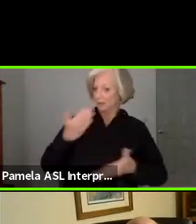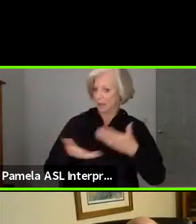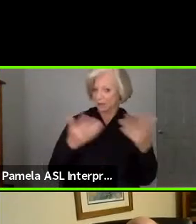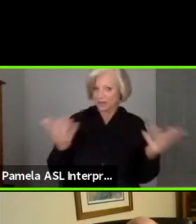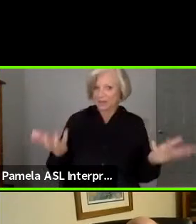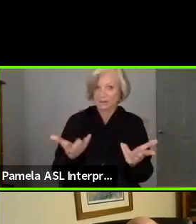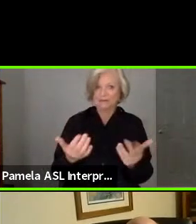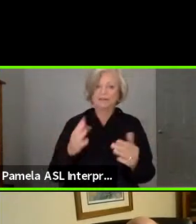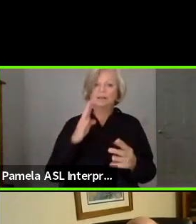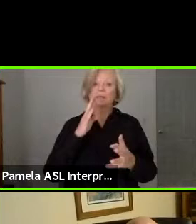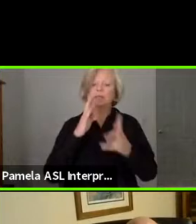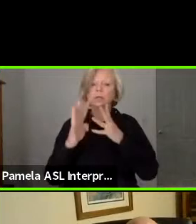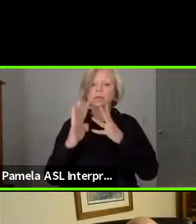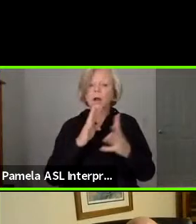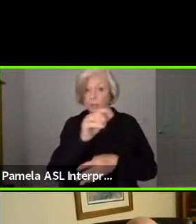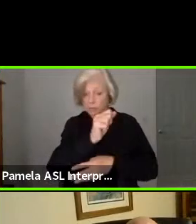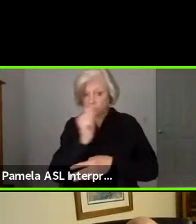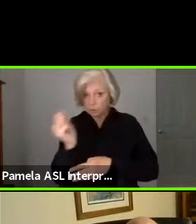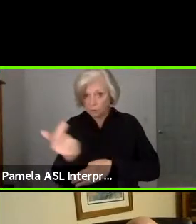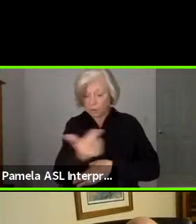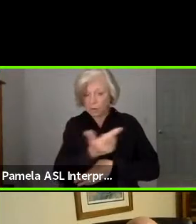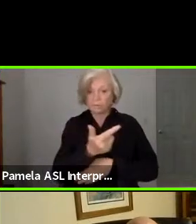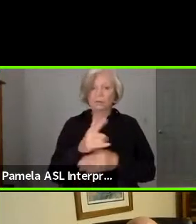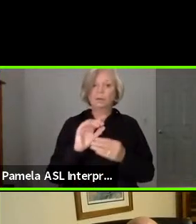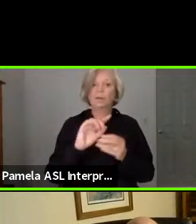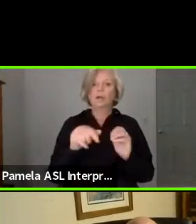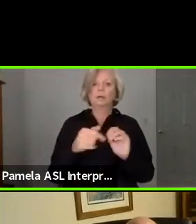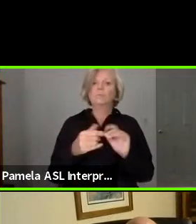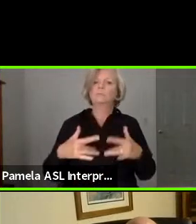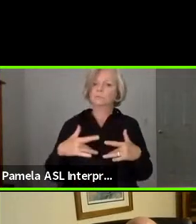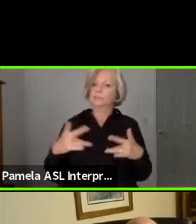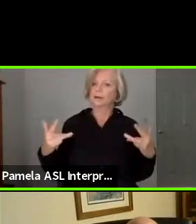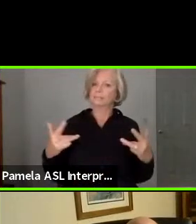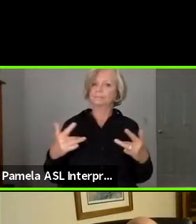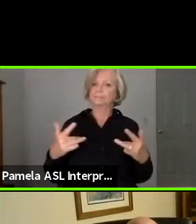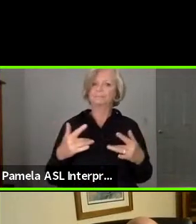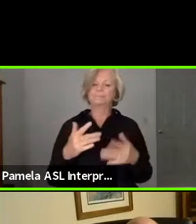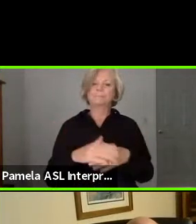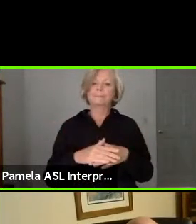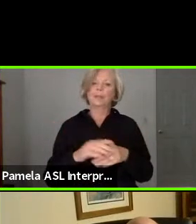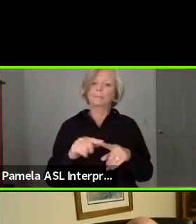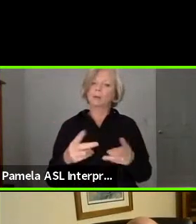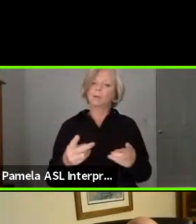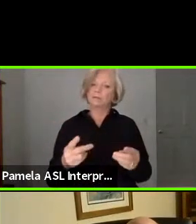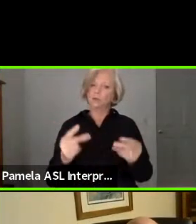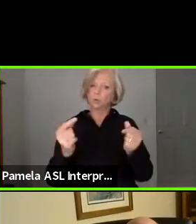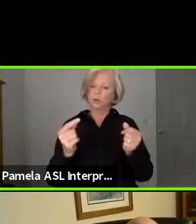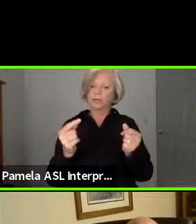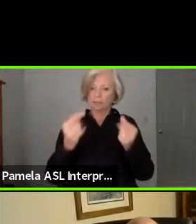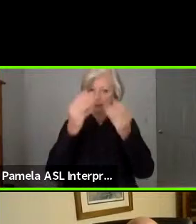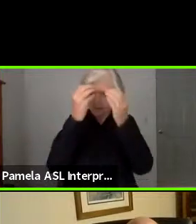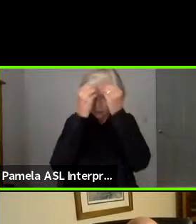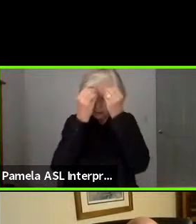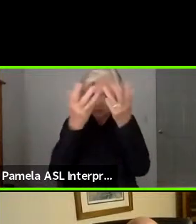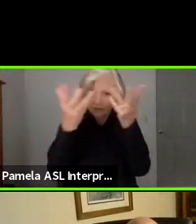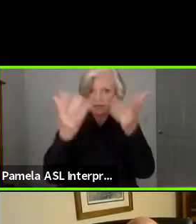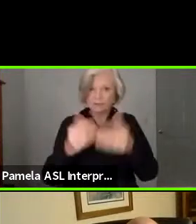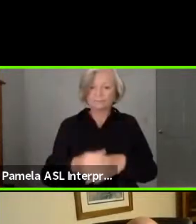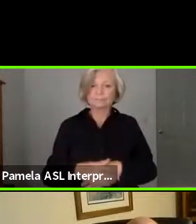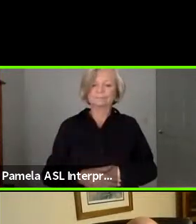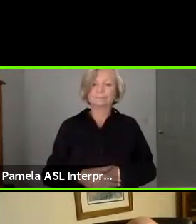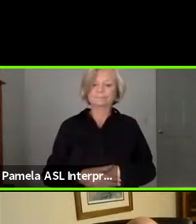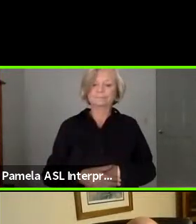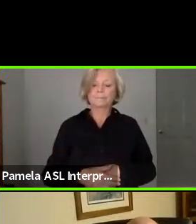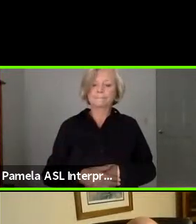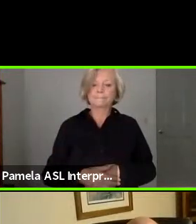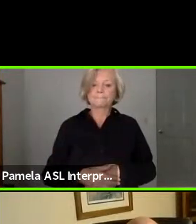talk to you guys a little bit about what we've been doing. I'm just going to give you guys a quick update, and I'm